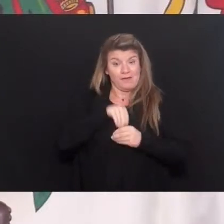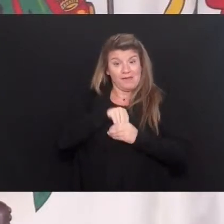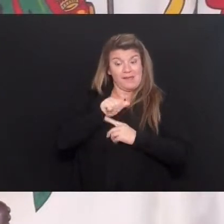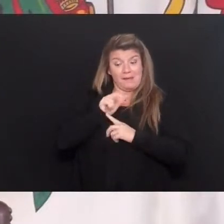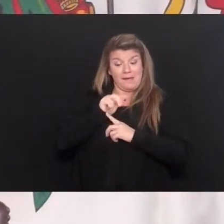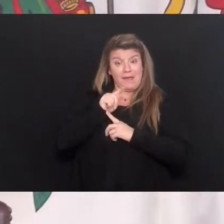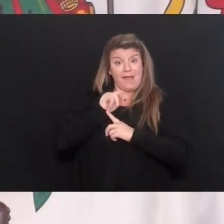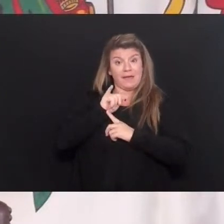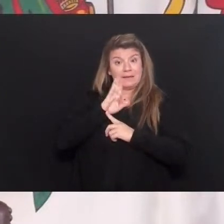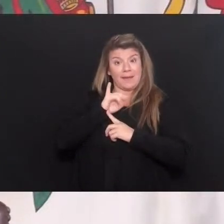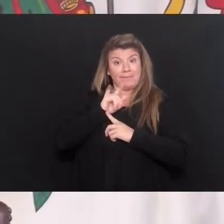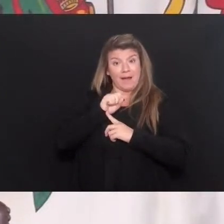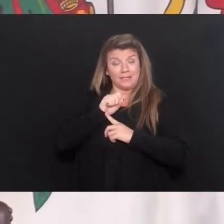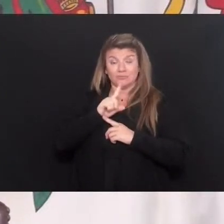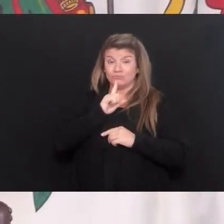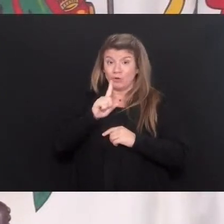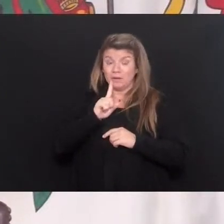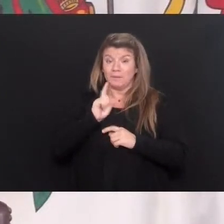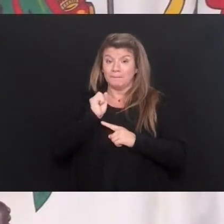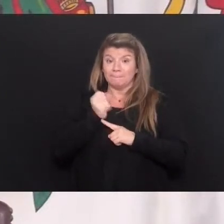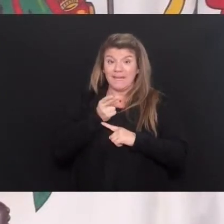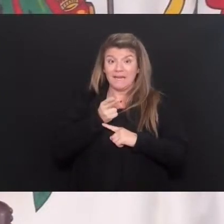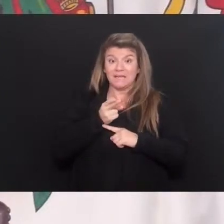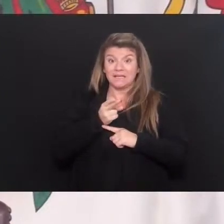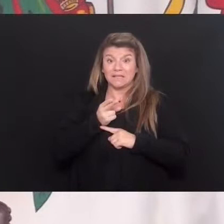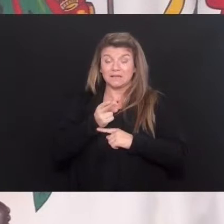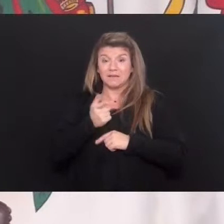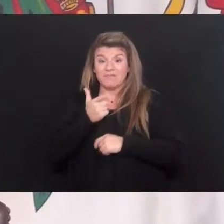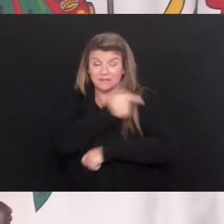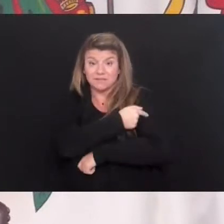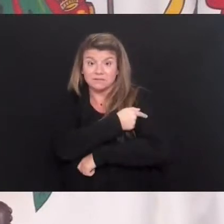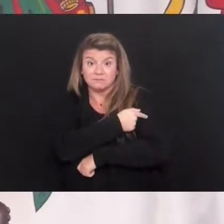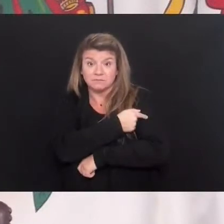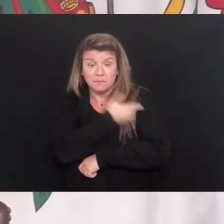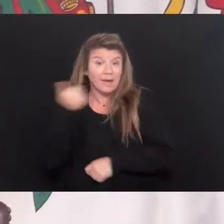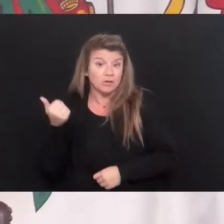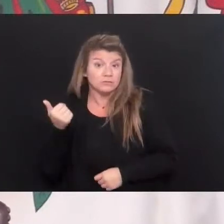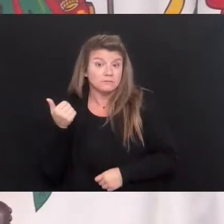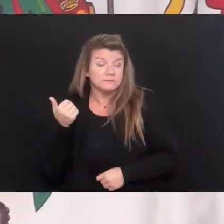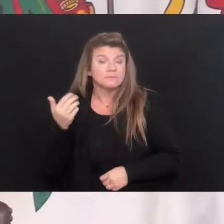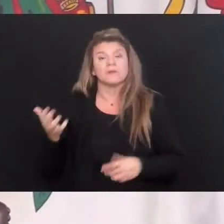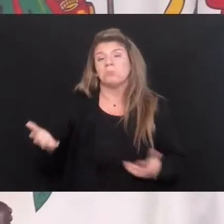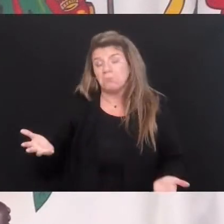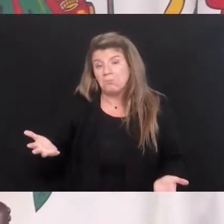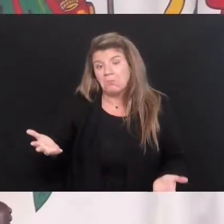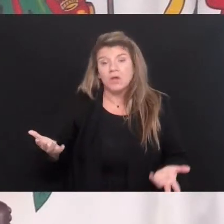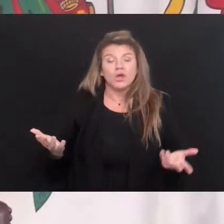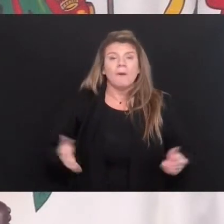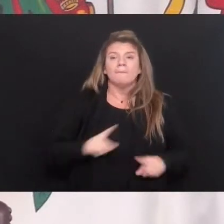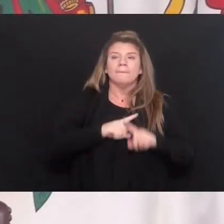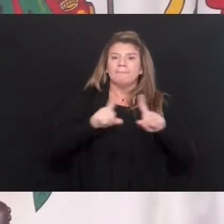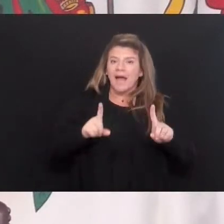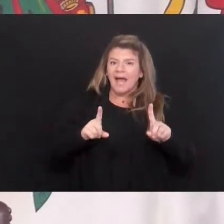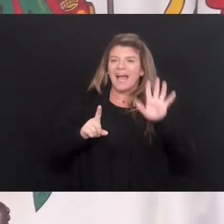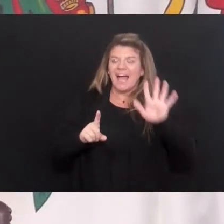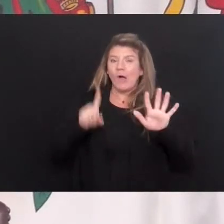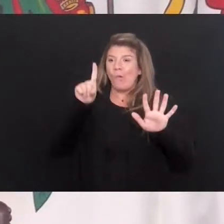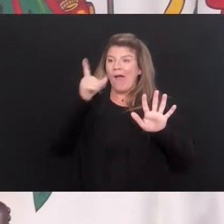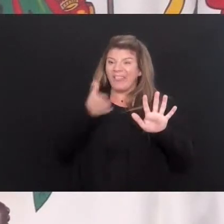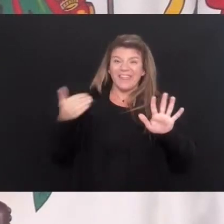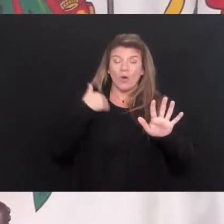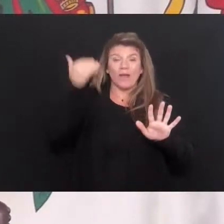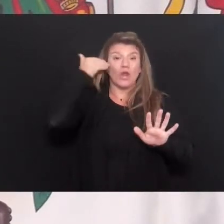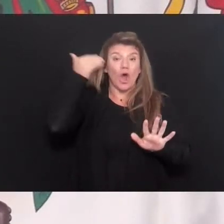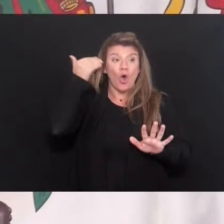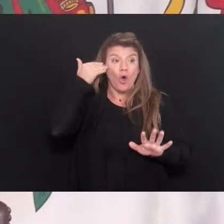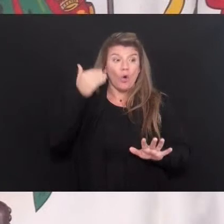even better than the vaccines. But one thing for certain that we know for certain, a good doctor, our senator